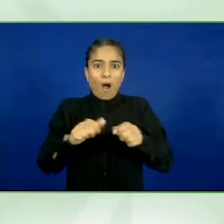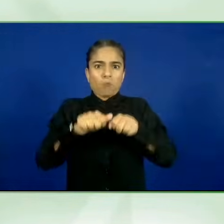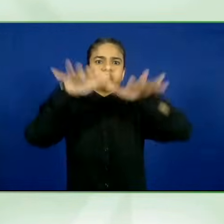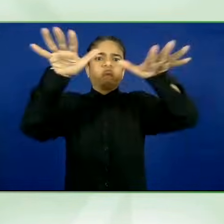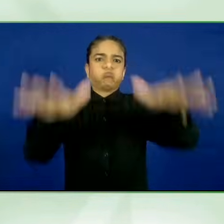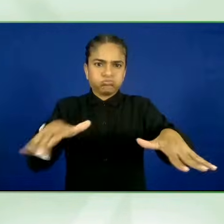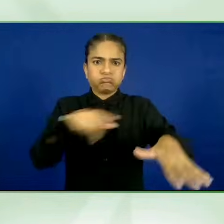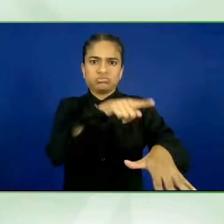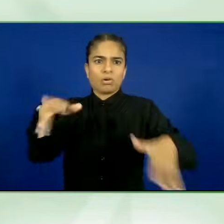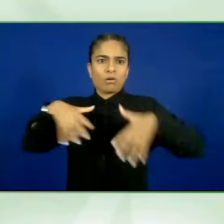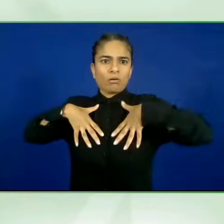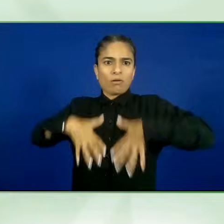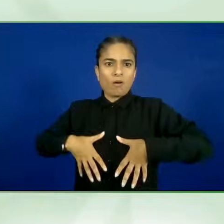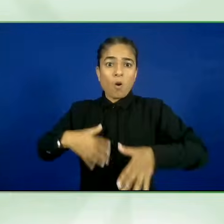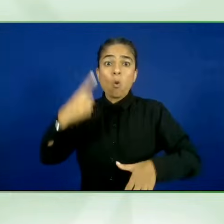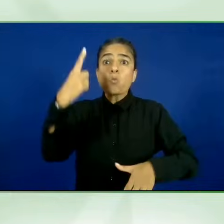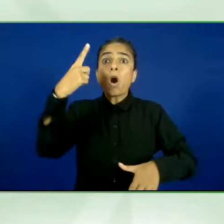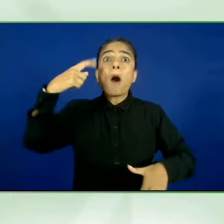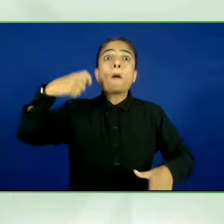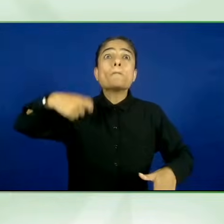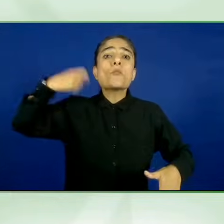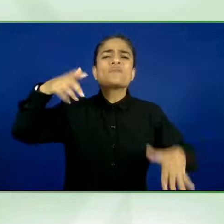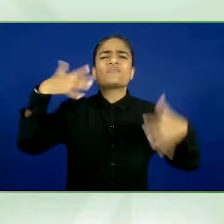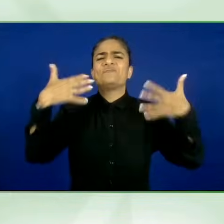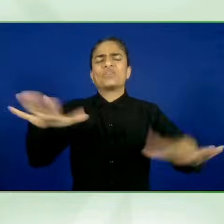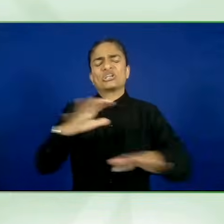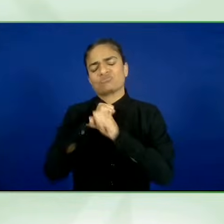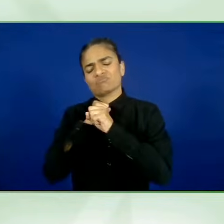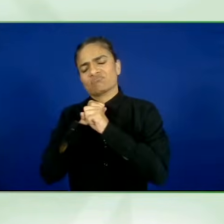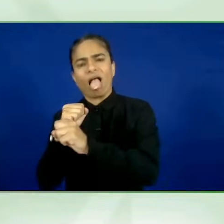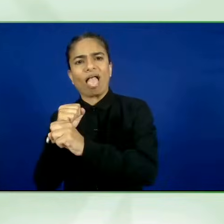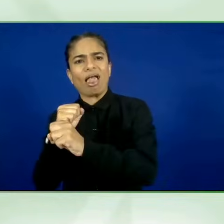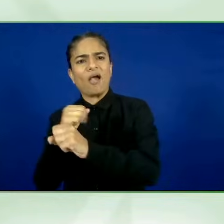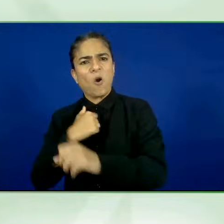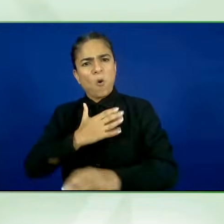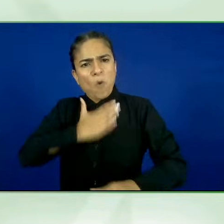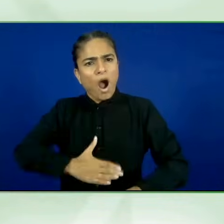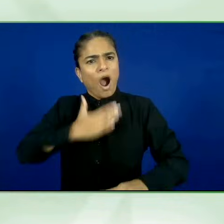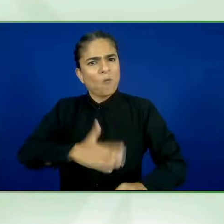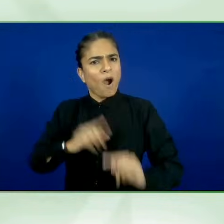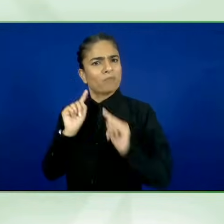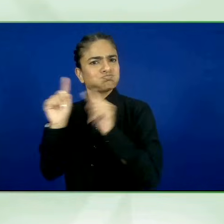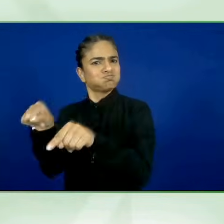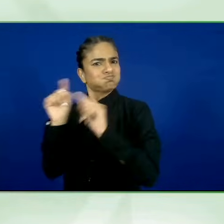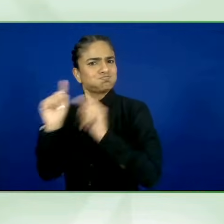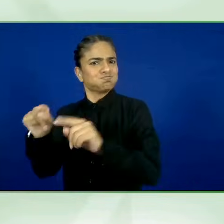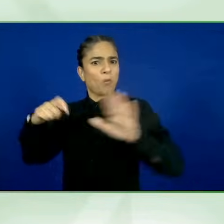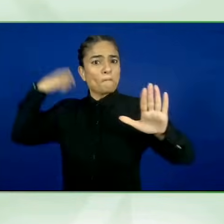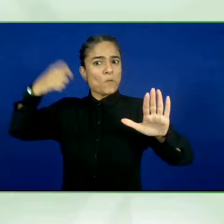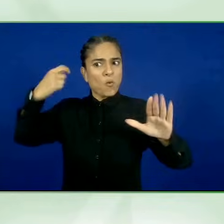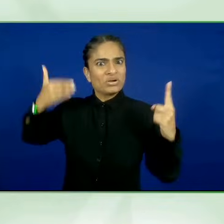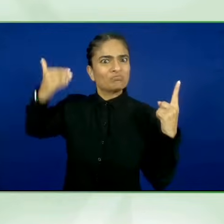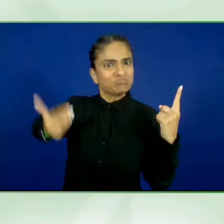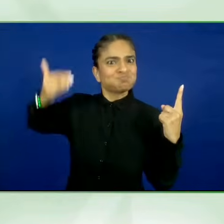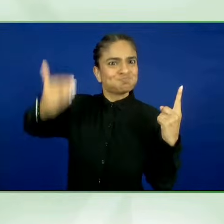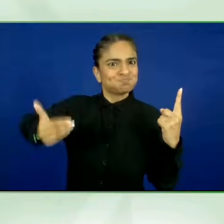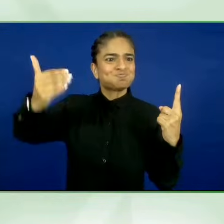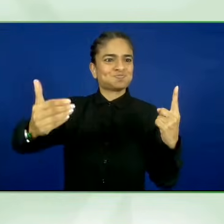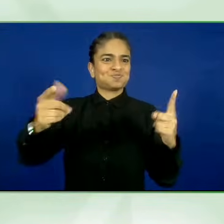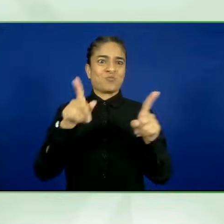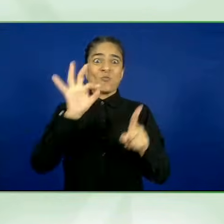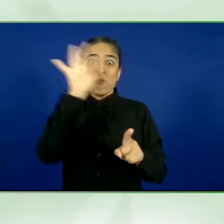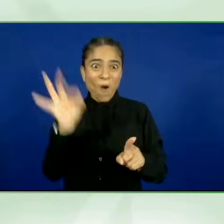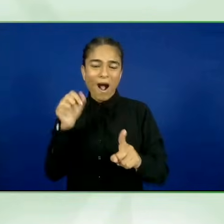to watching content, and they watch a lot of content. So the other part of what you just mentioned was funding. Is there